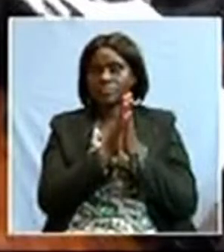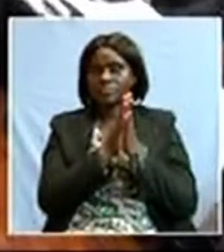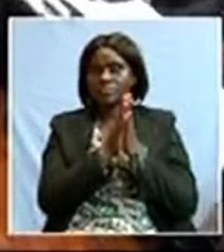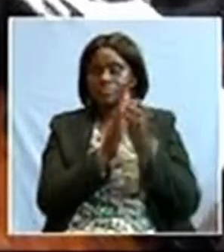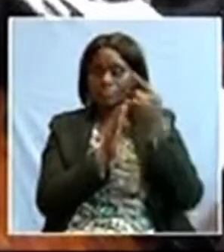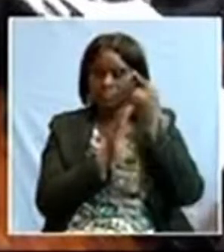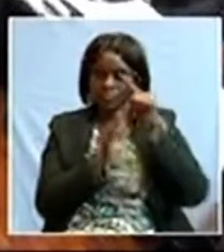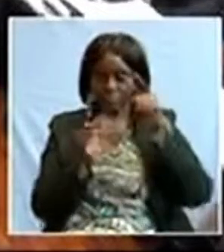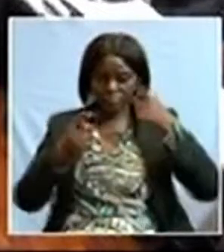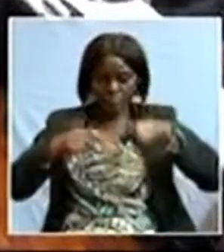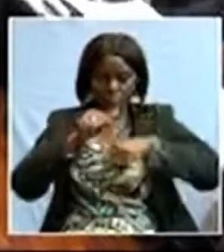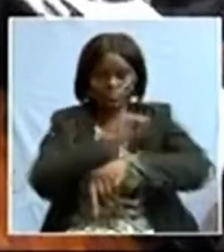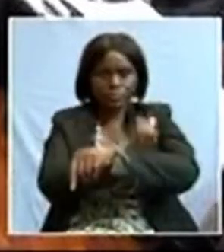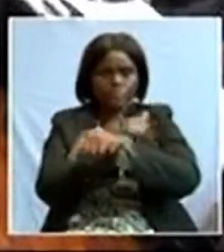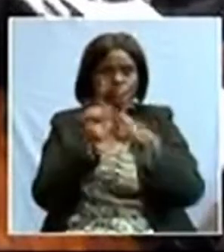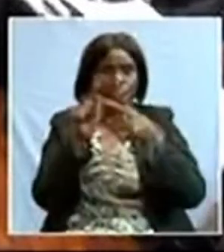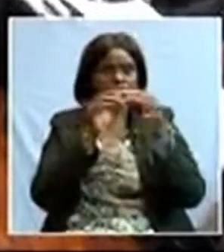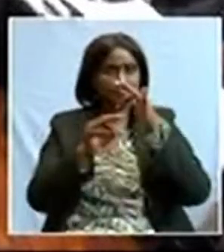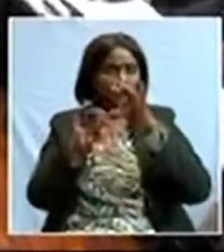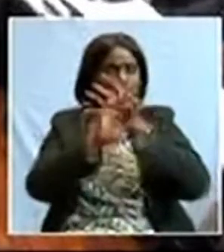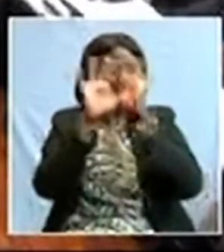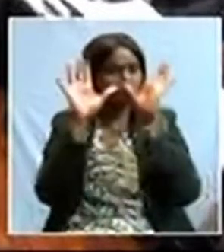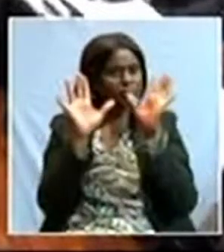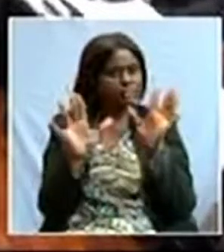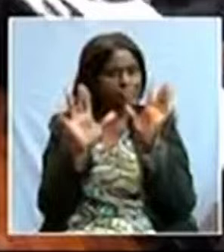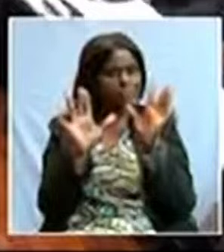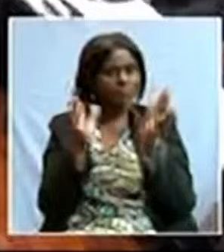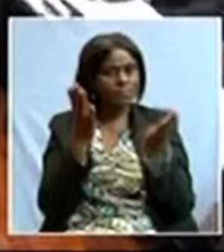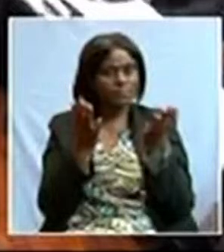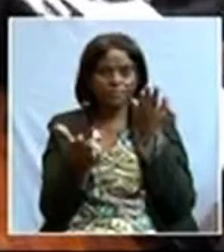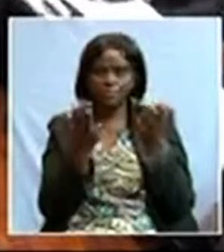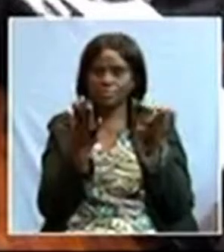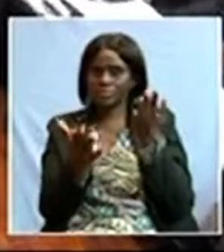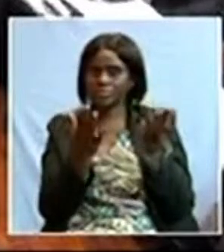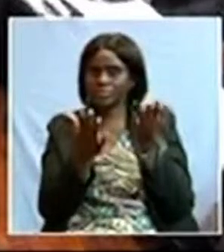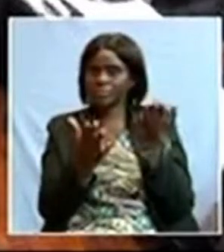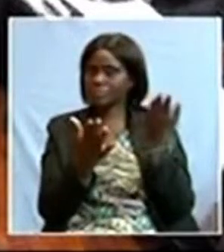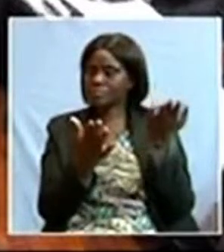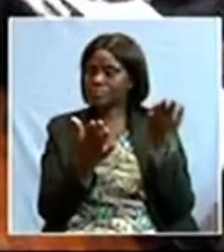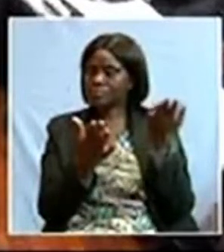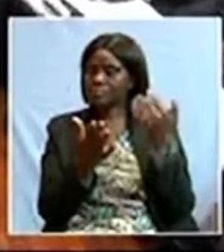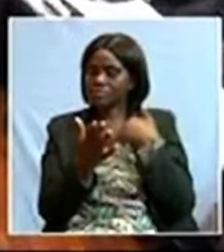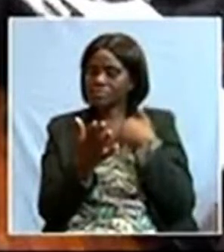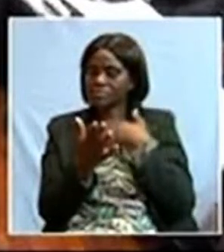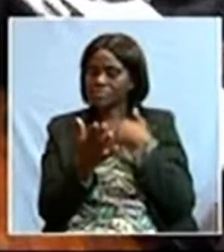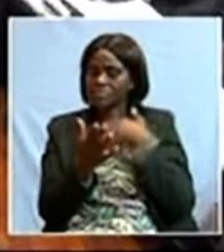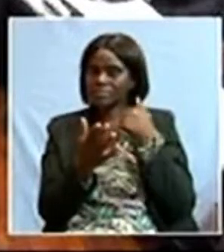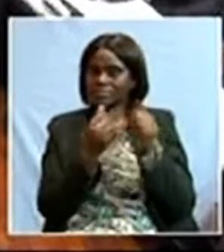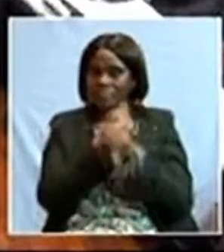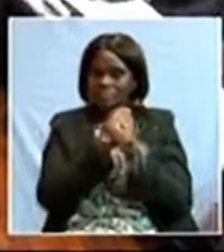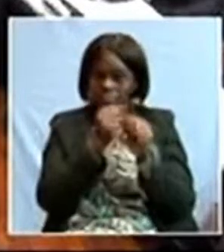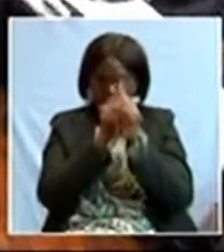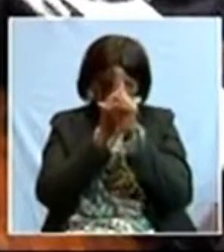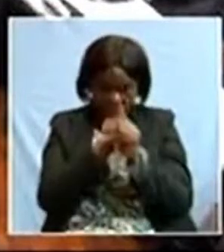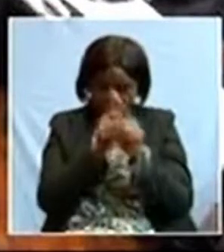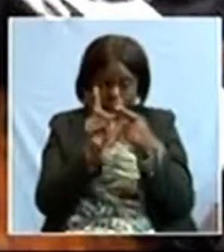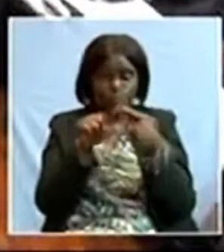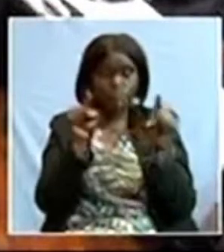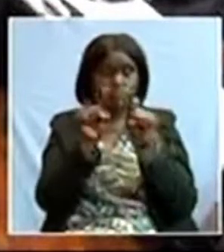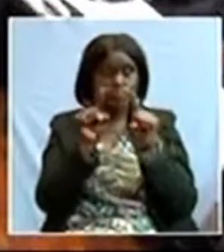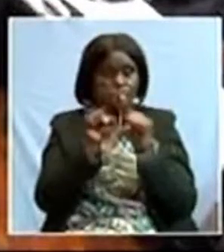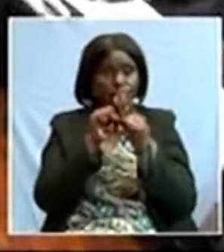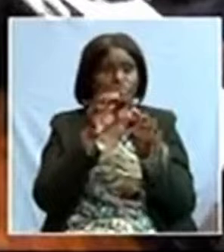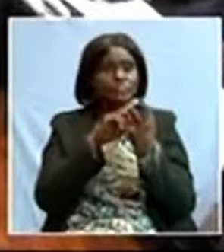for the local authority to clarify whether there was a resolution to that effect.